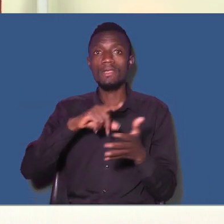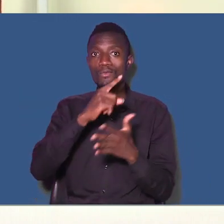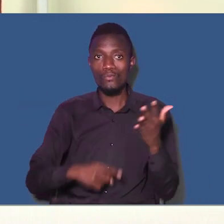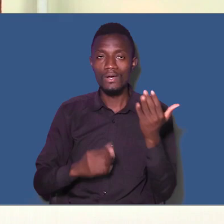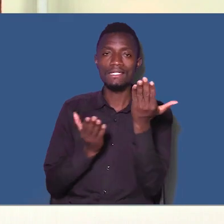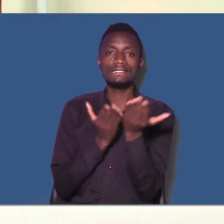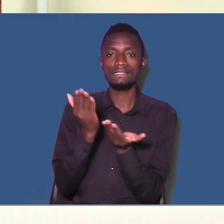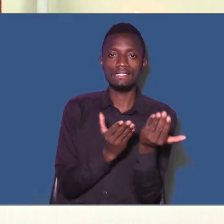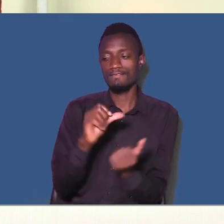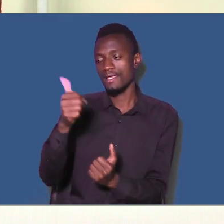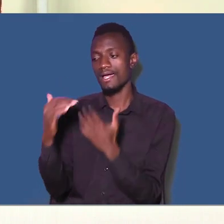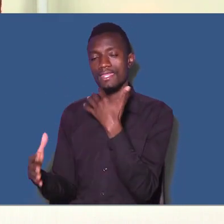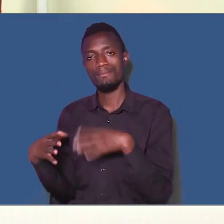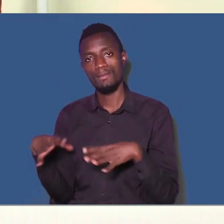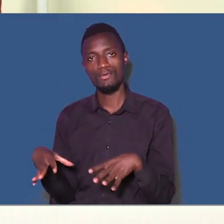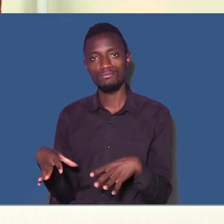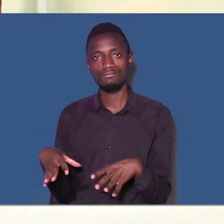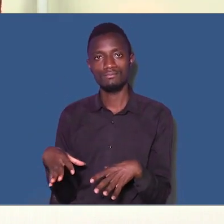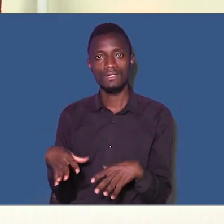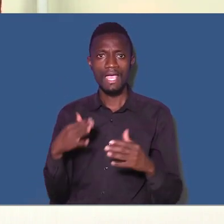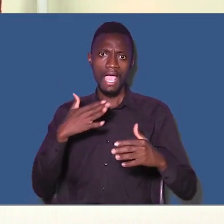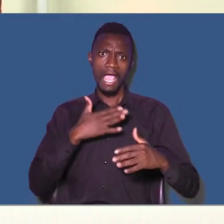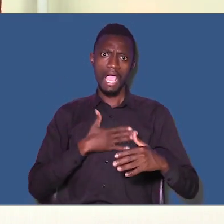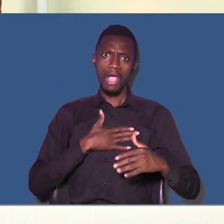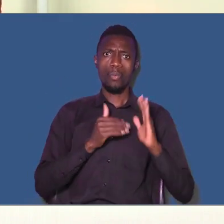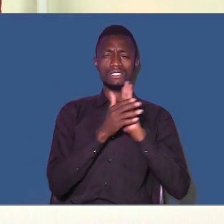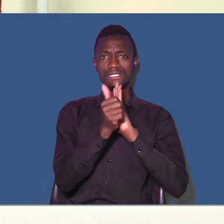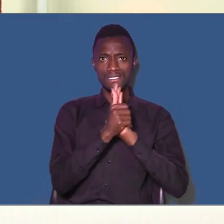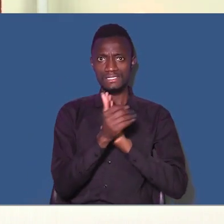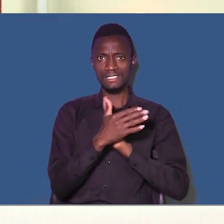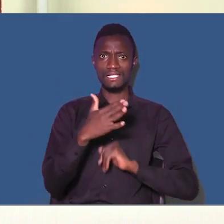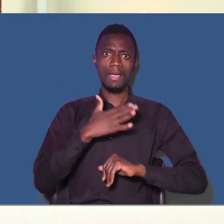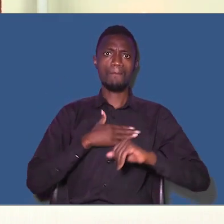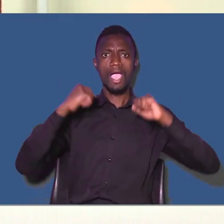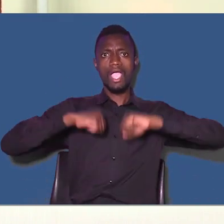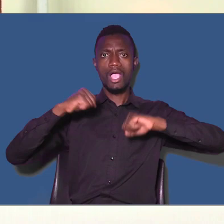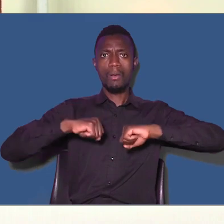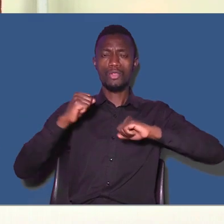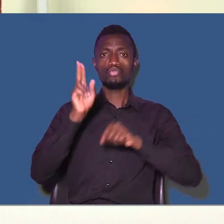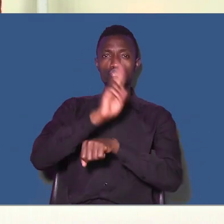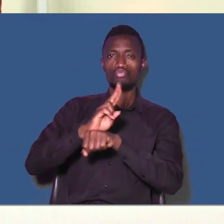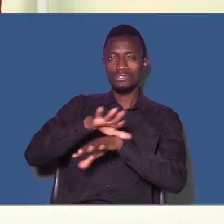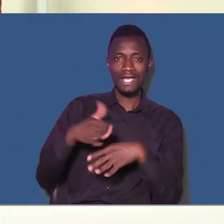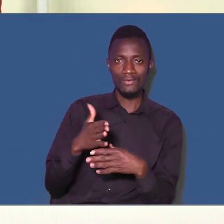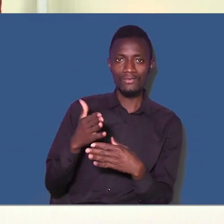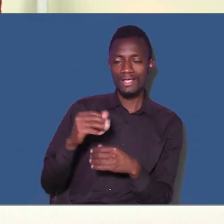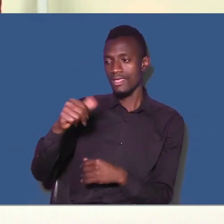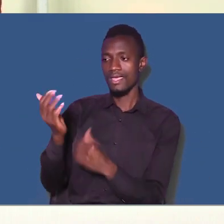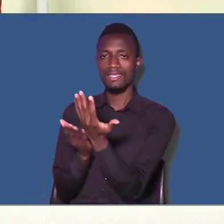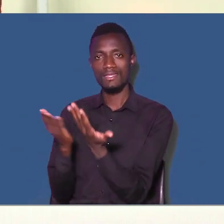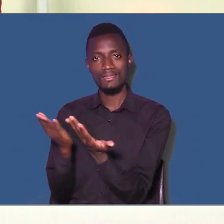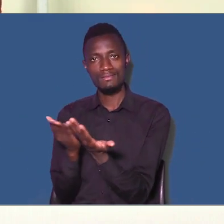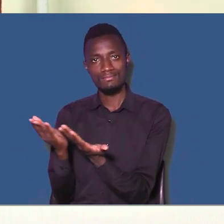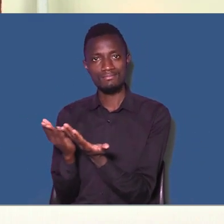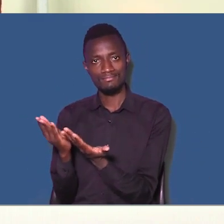Our abilities should be faithfully used in serving others, not for our own selfish